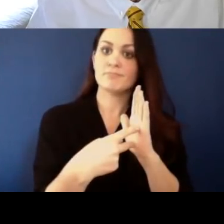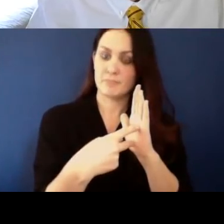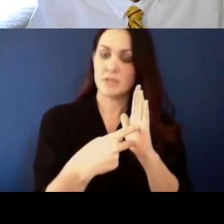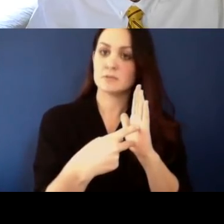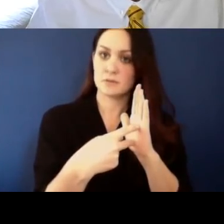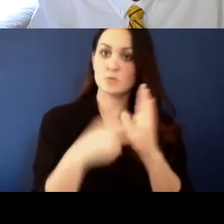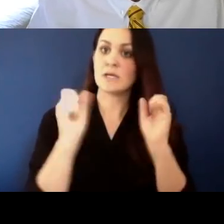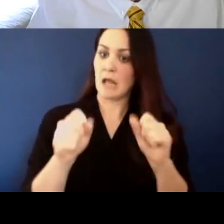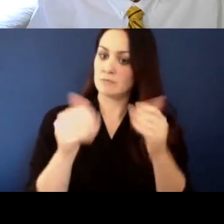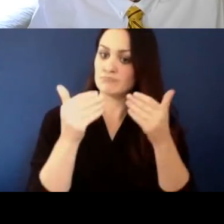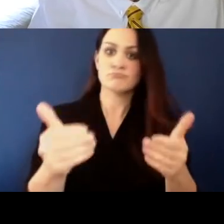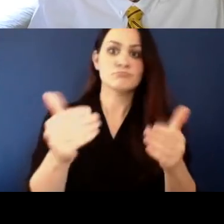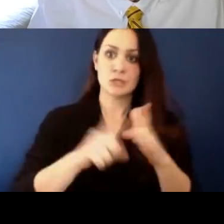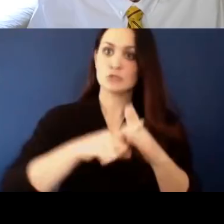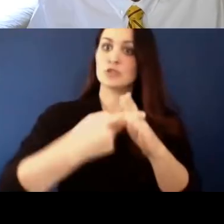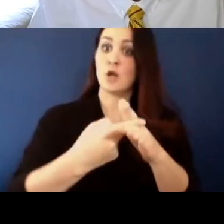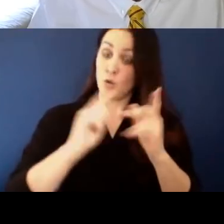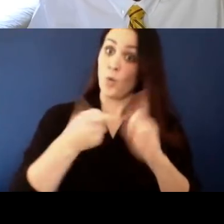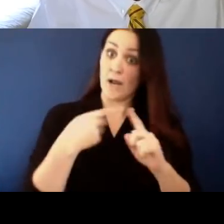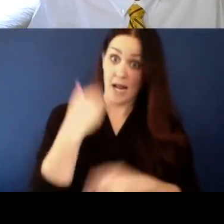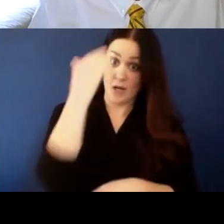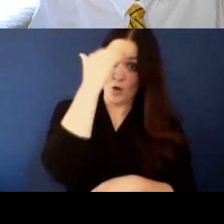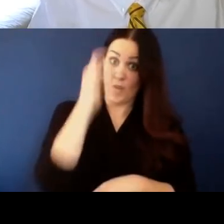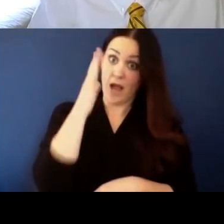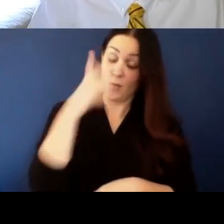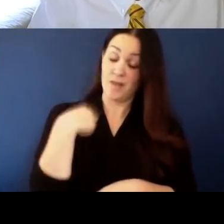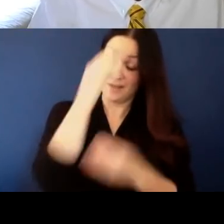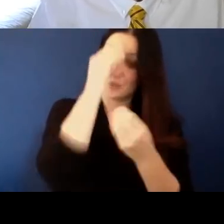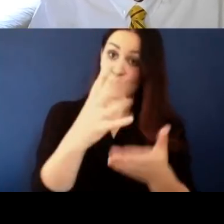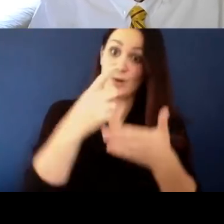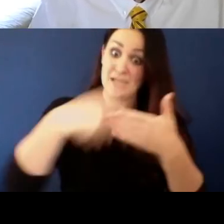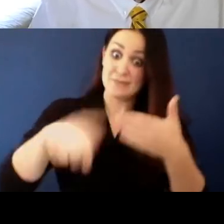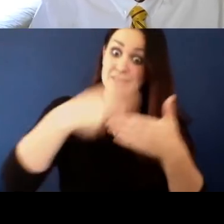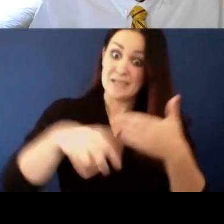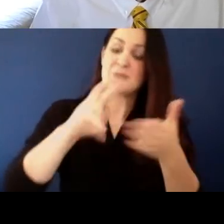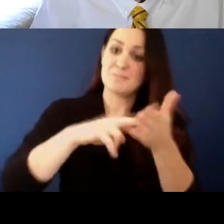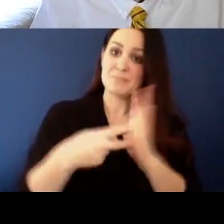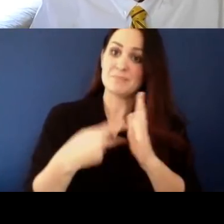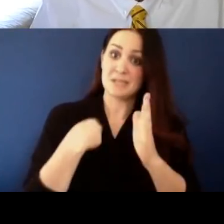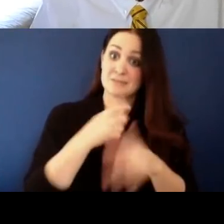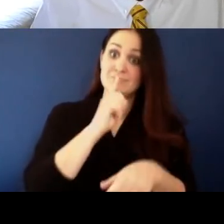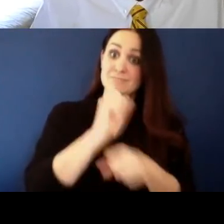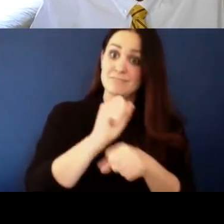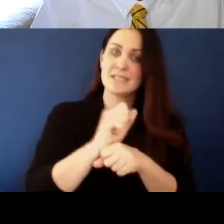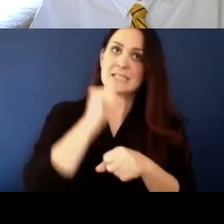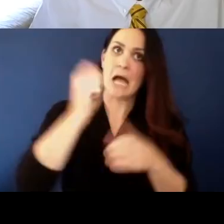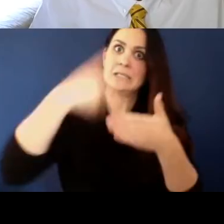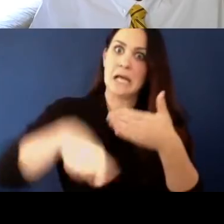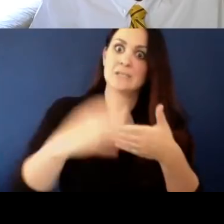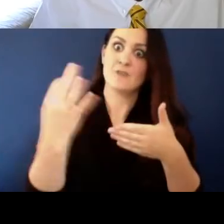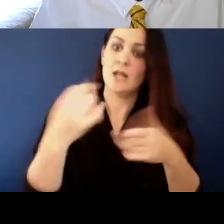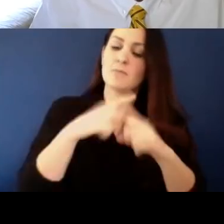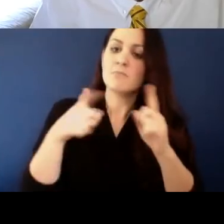implementable. And so as soon as I know that, when I said I hope to let you know in a week or two, I do mean that pretty literally. It won't be next Friday,